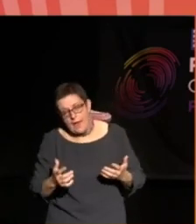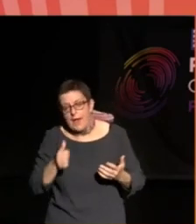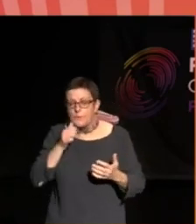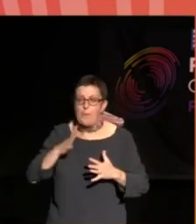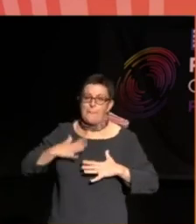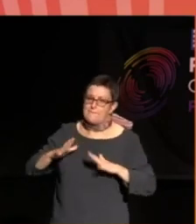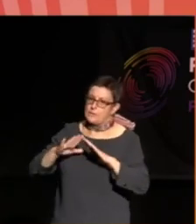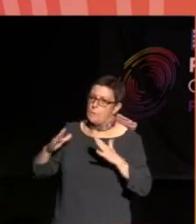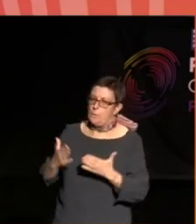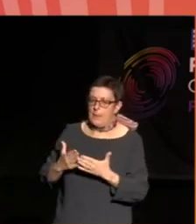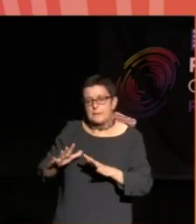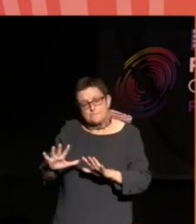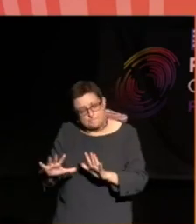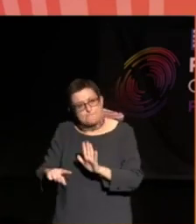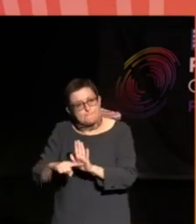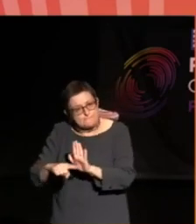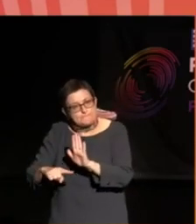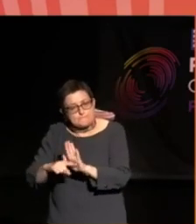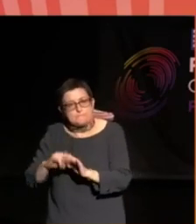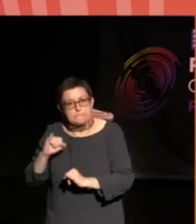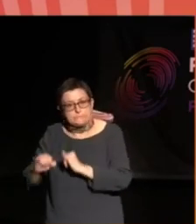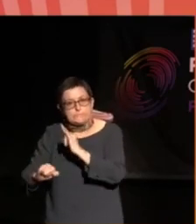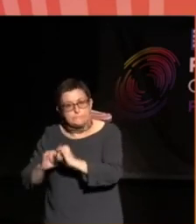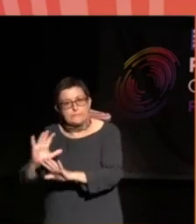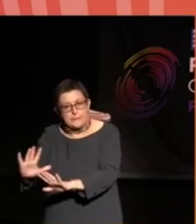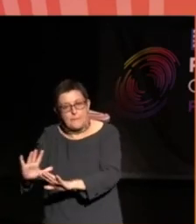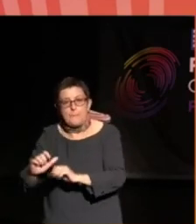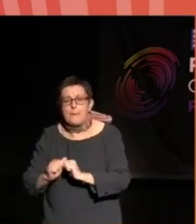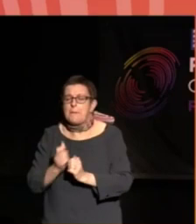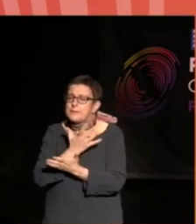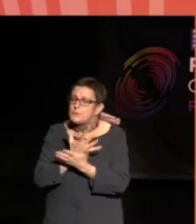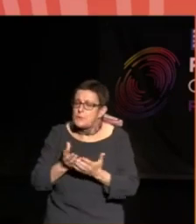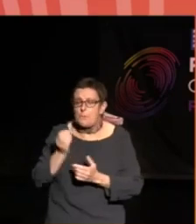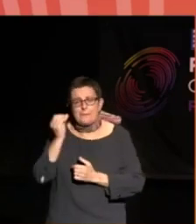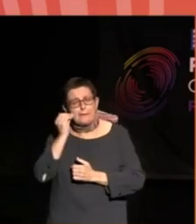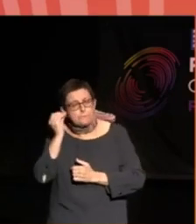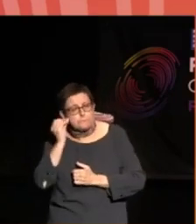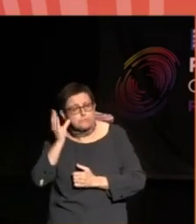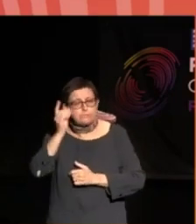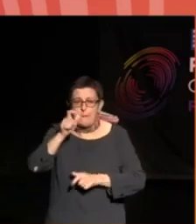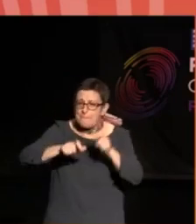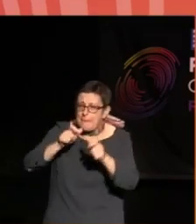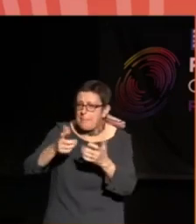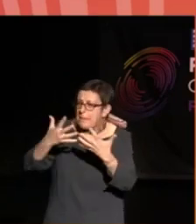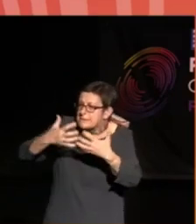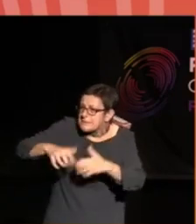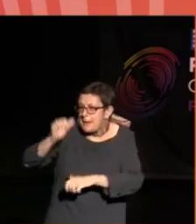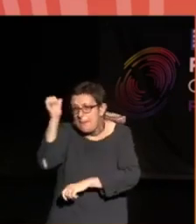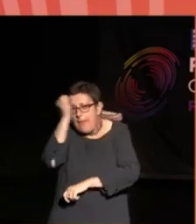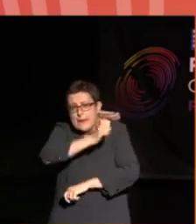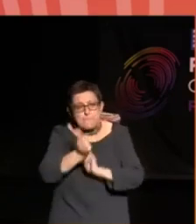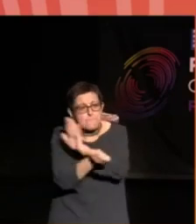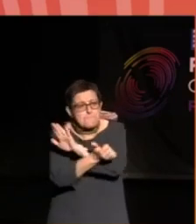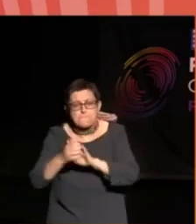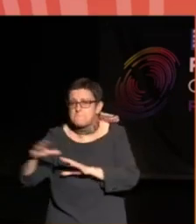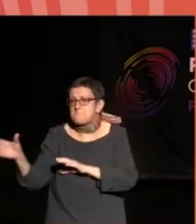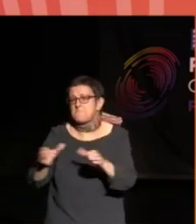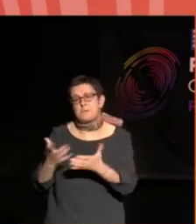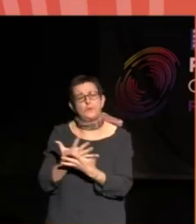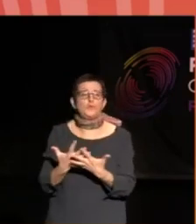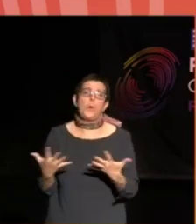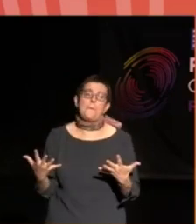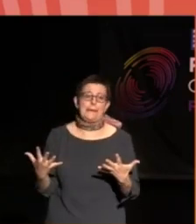are some incredibly knowledgeable people. There are so many kind of technical experts in the industry. And when we're seeing that